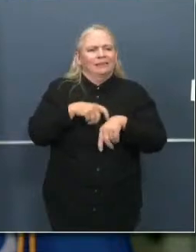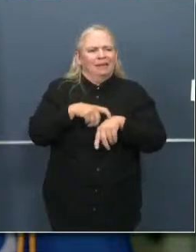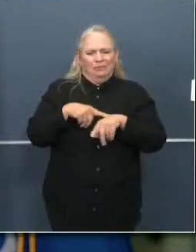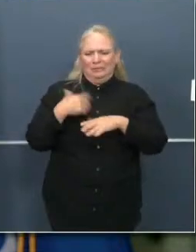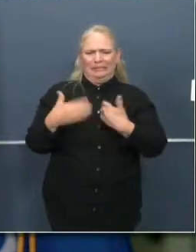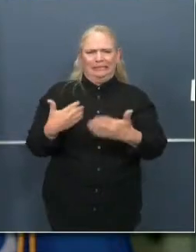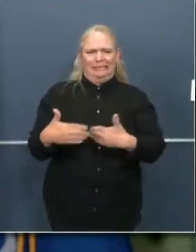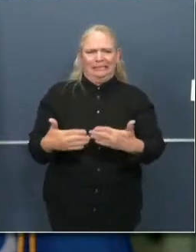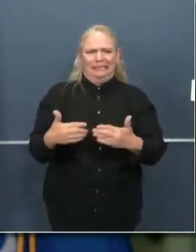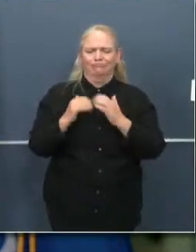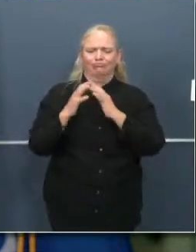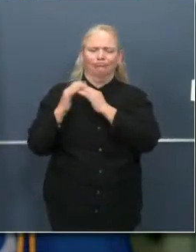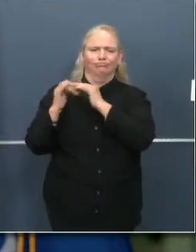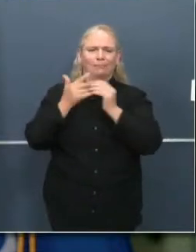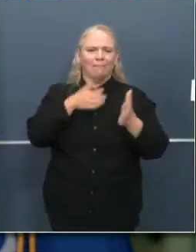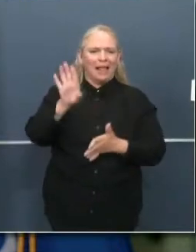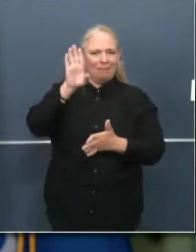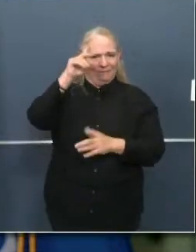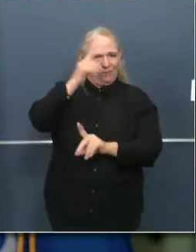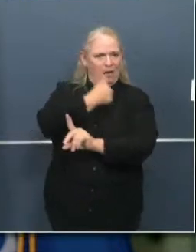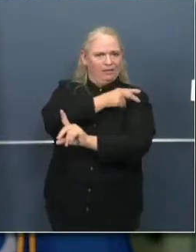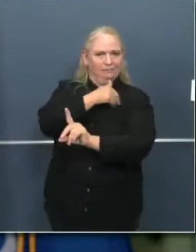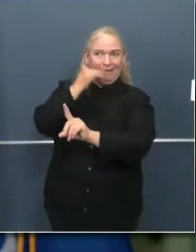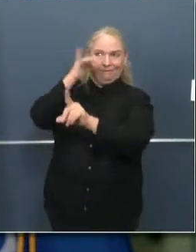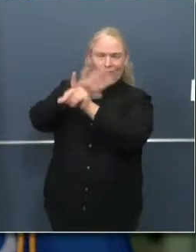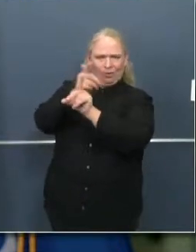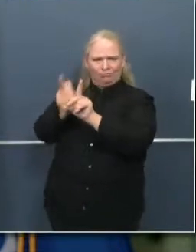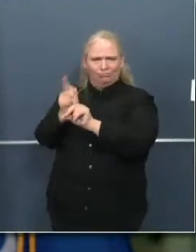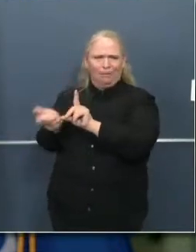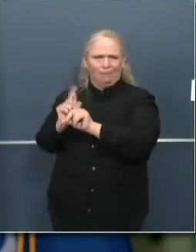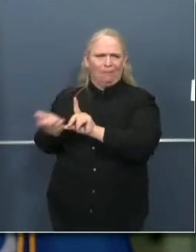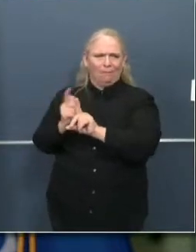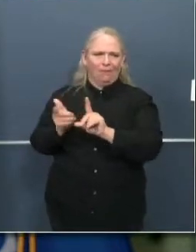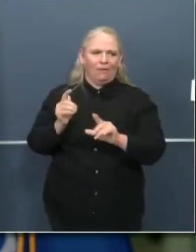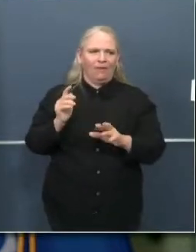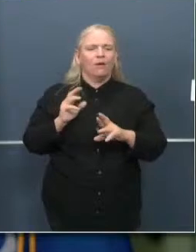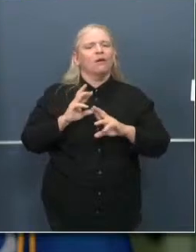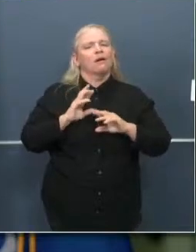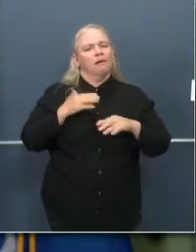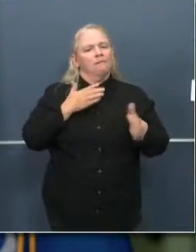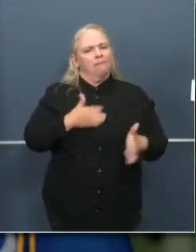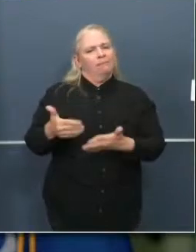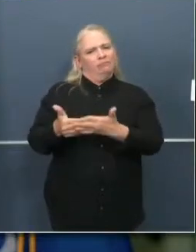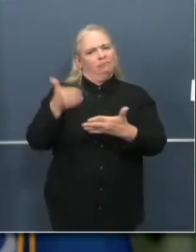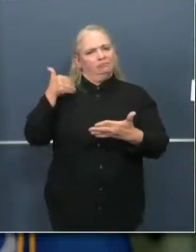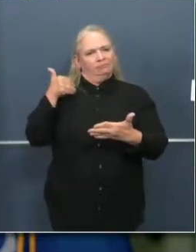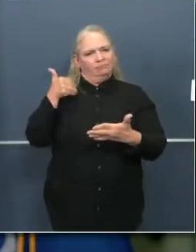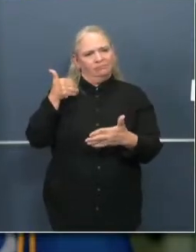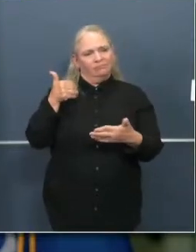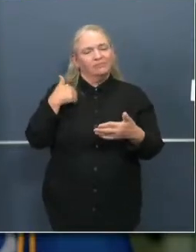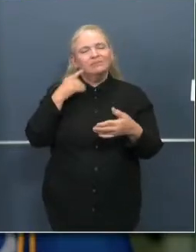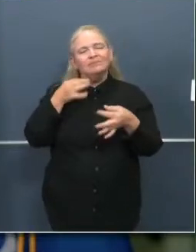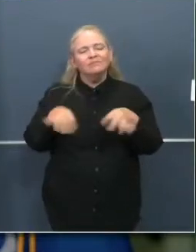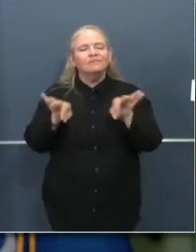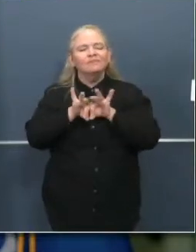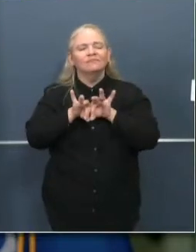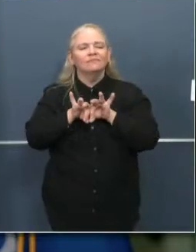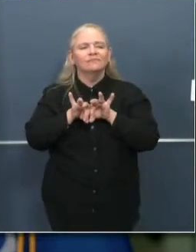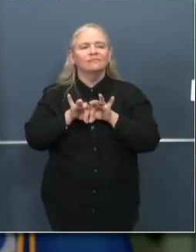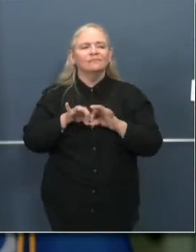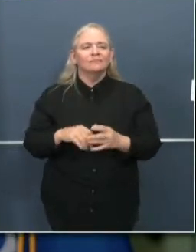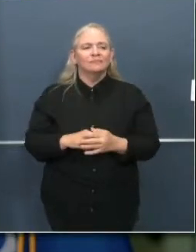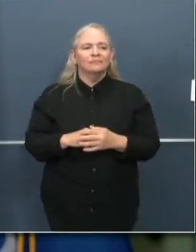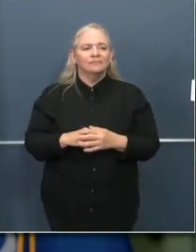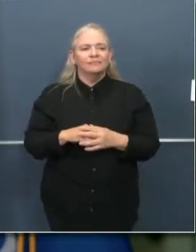able to actualize those plans with specificity that's required, a sense of urgency that's required at the moment. Brandon